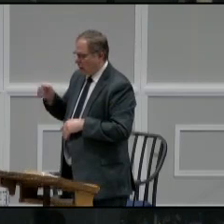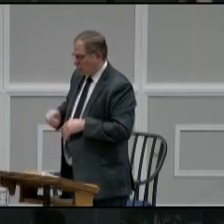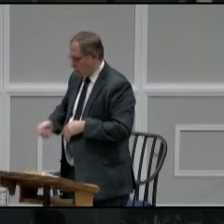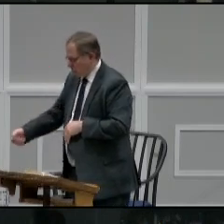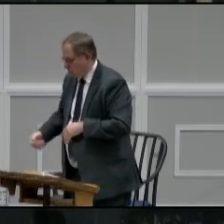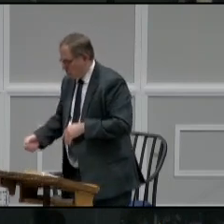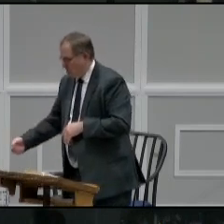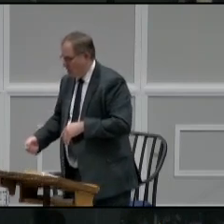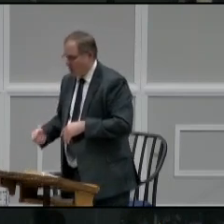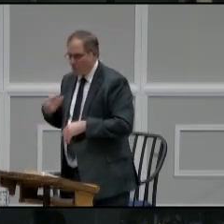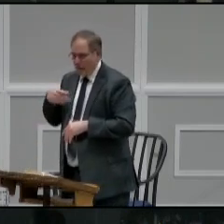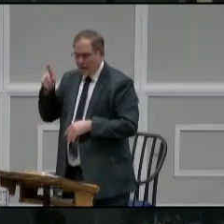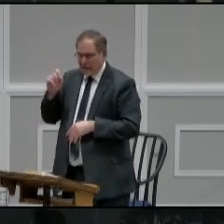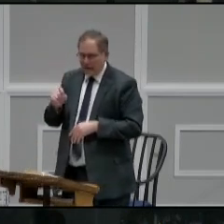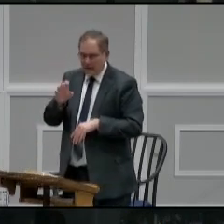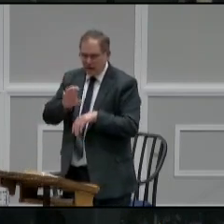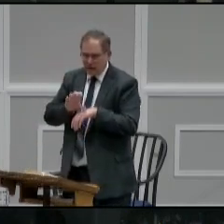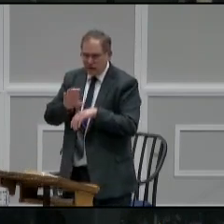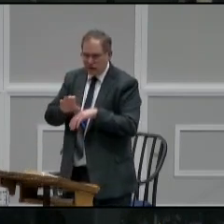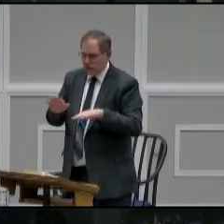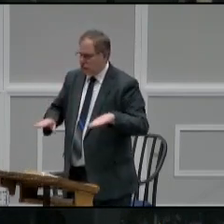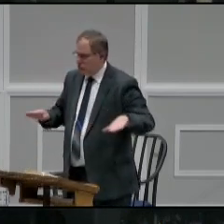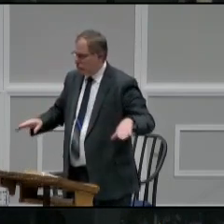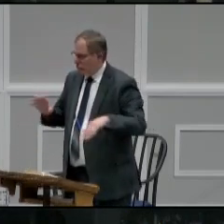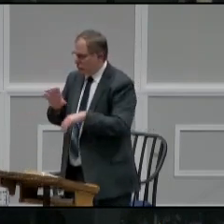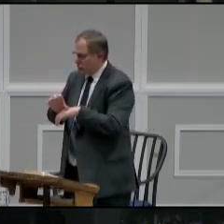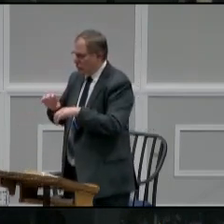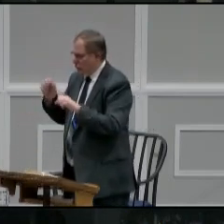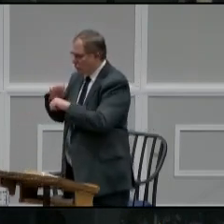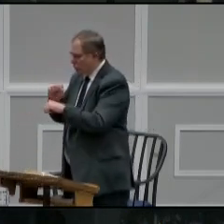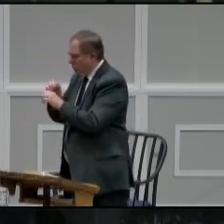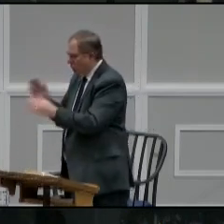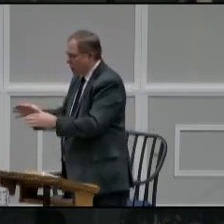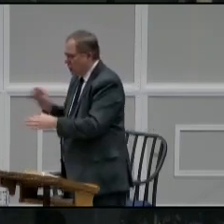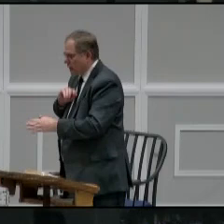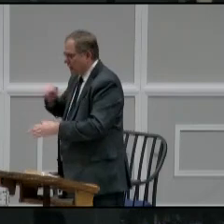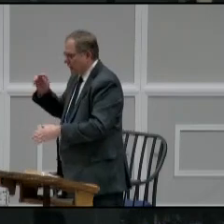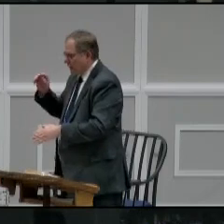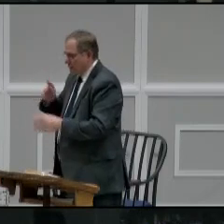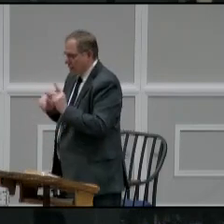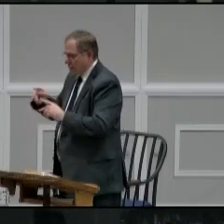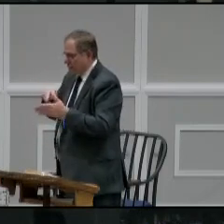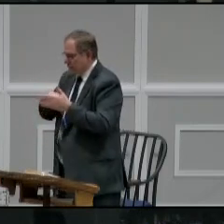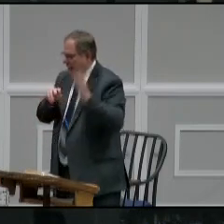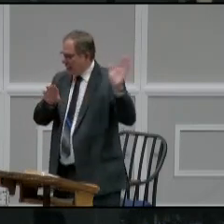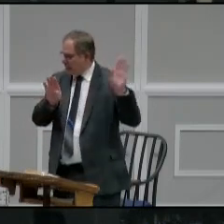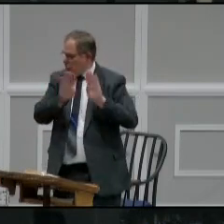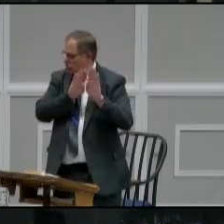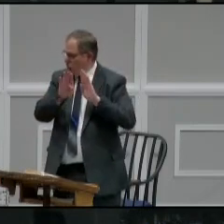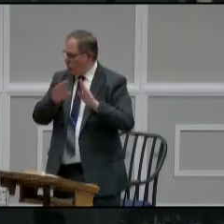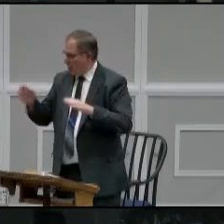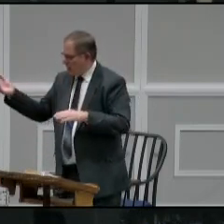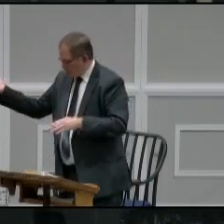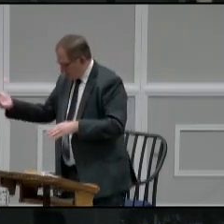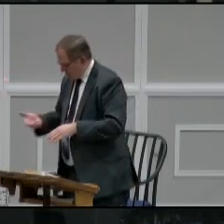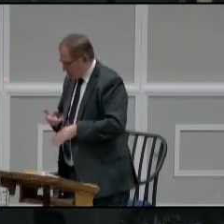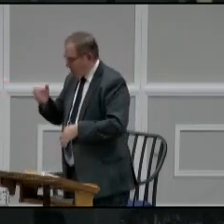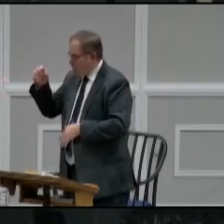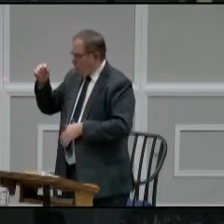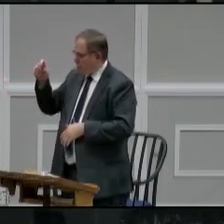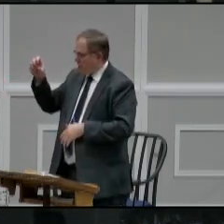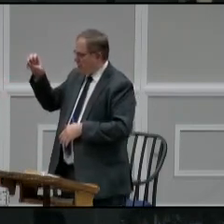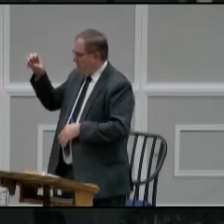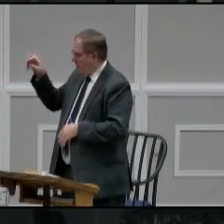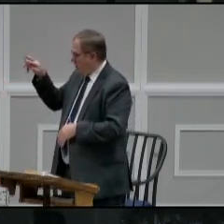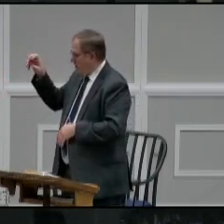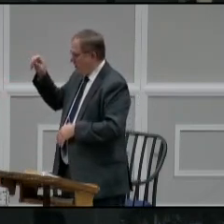We need some children's church workers. Hallelujah. We need some greeters. We need some snow shovelers. I mean, there's something for you to do here in the work of God. And